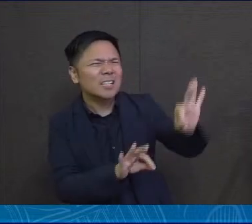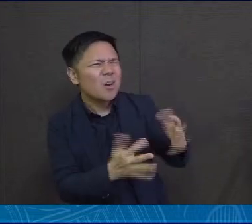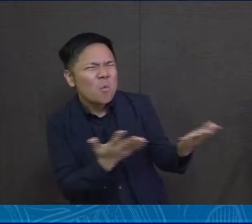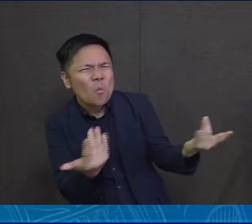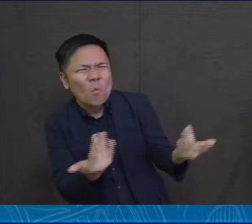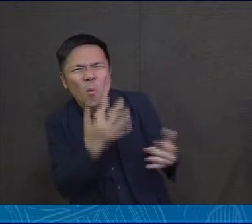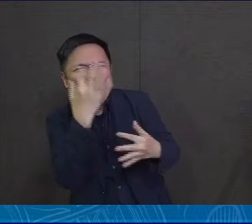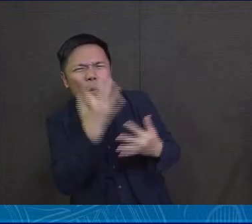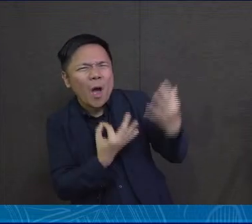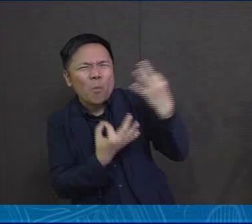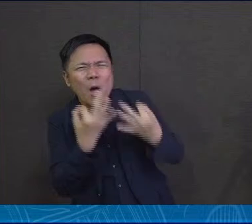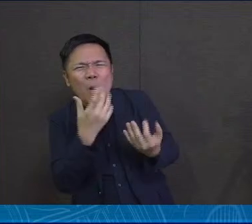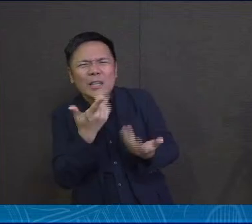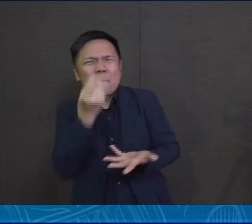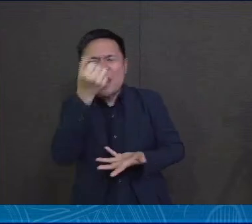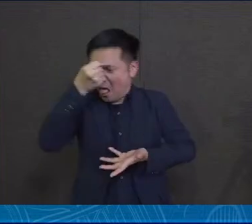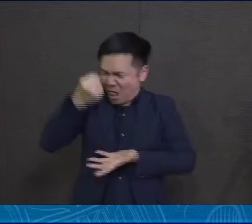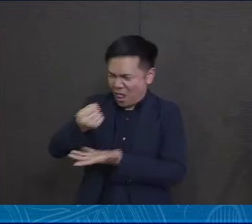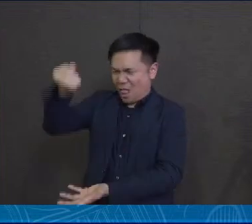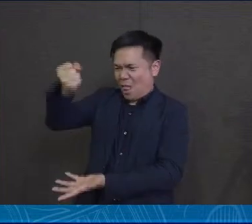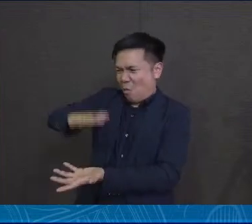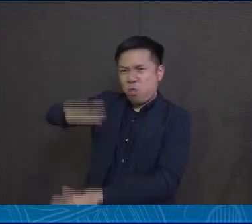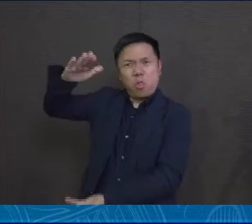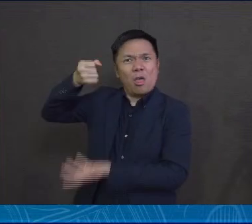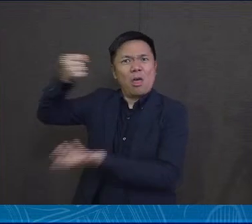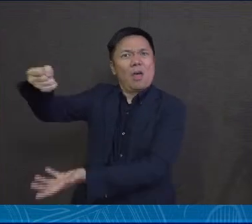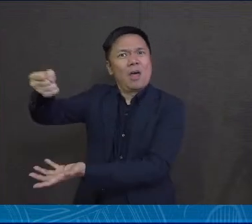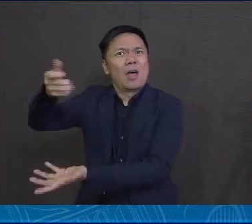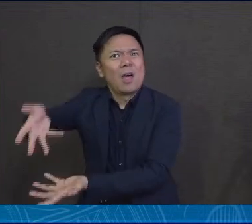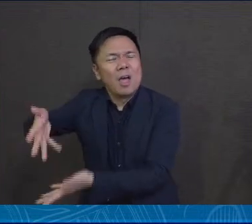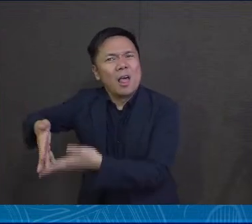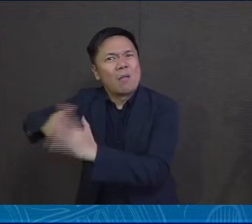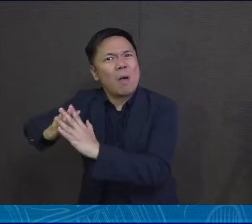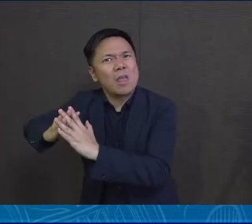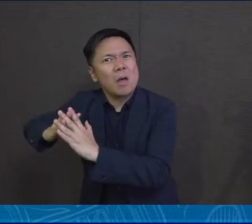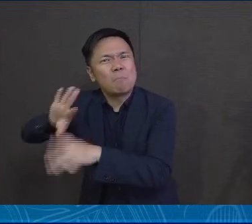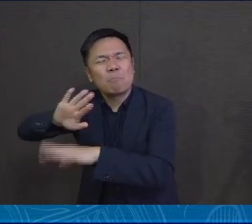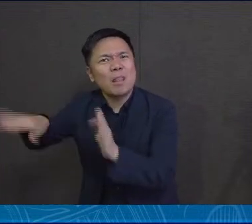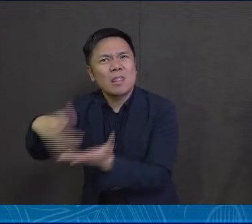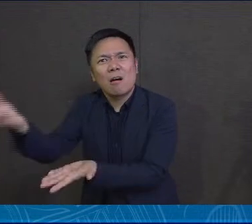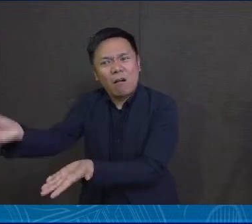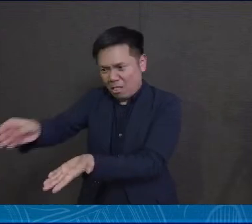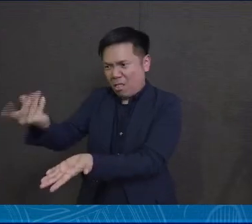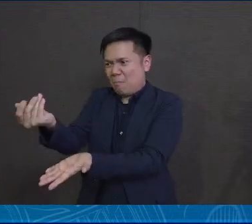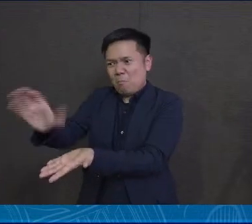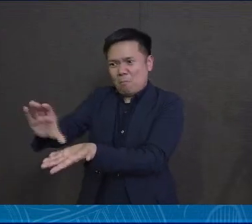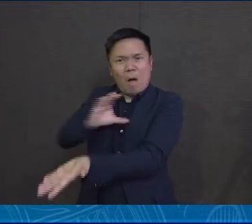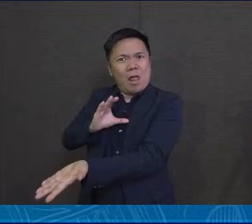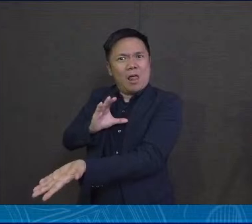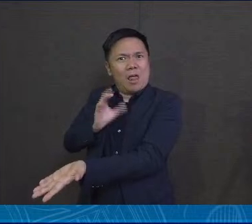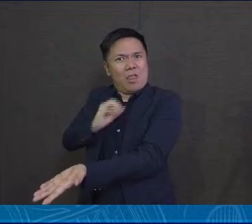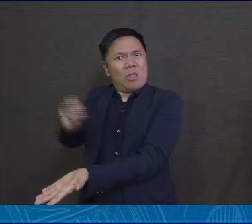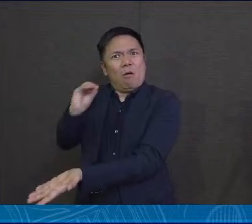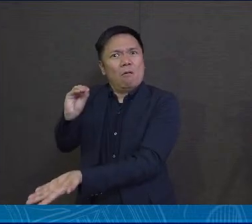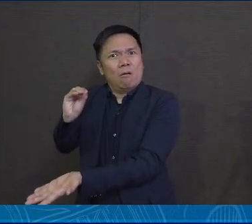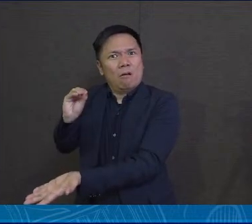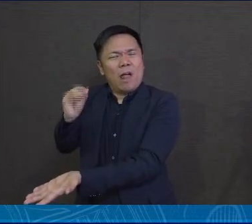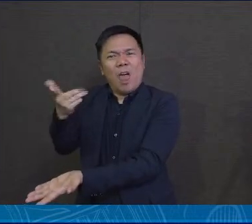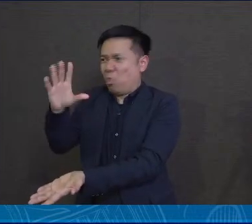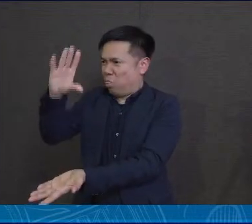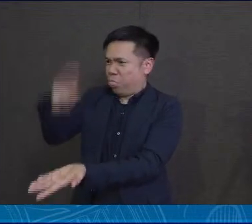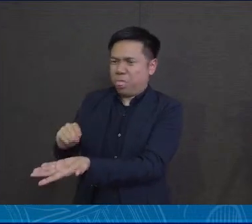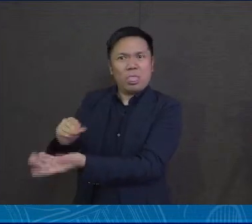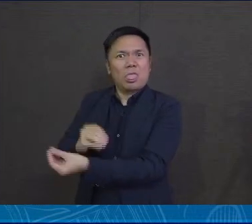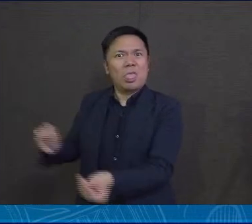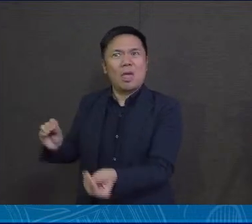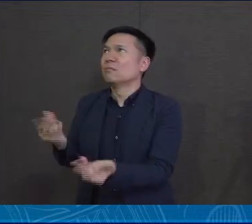you using that money for something that does not produce immediate cash?